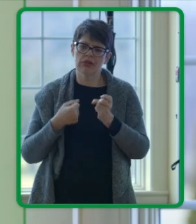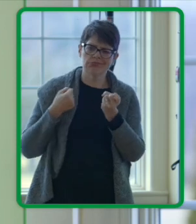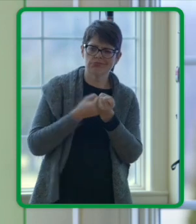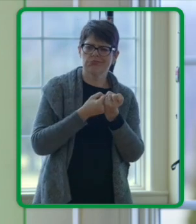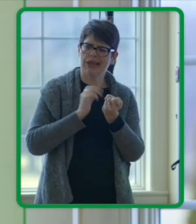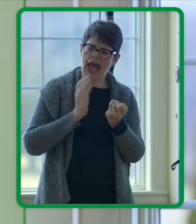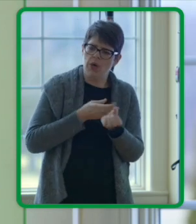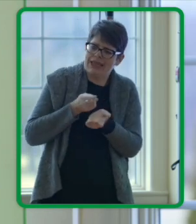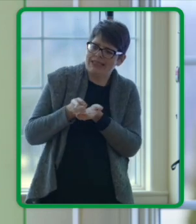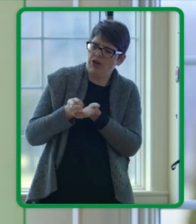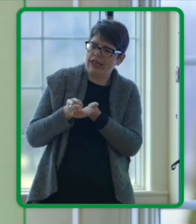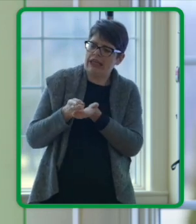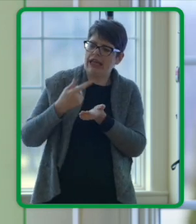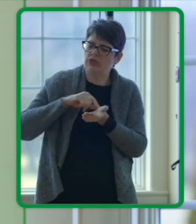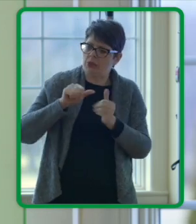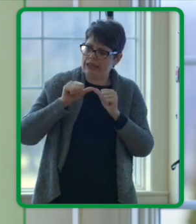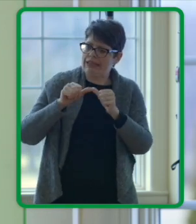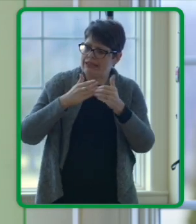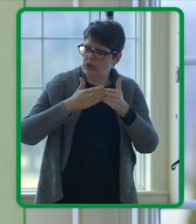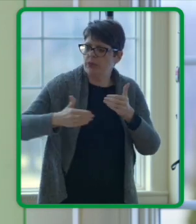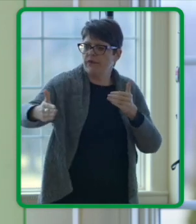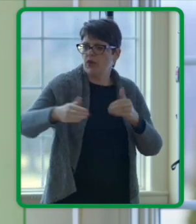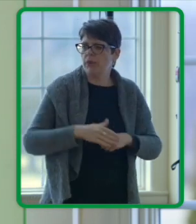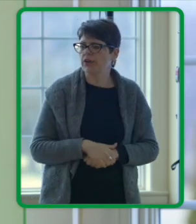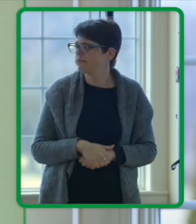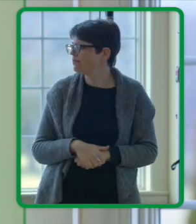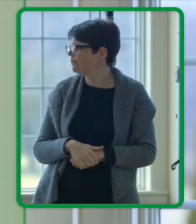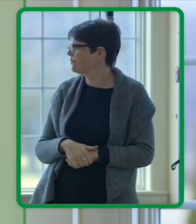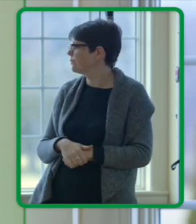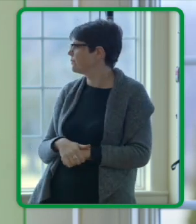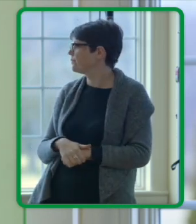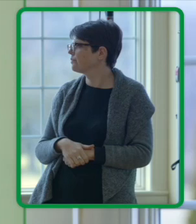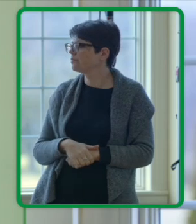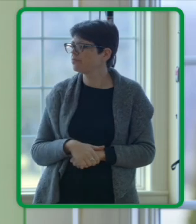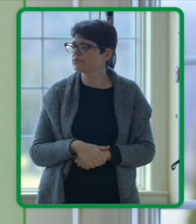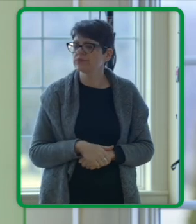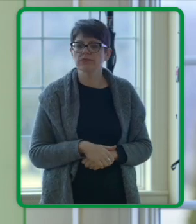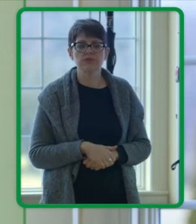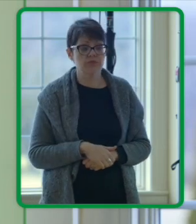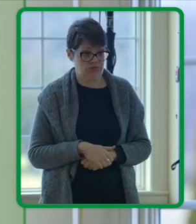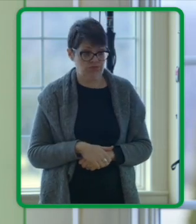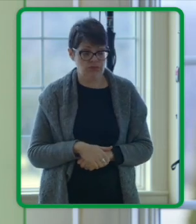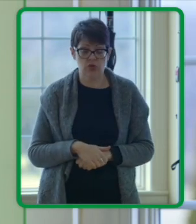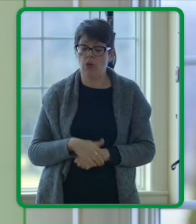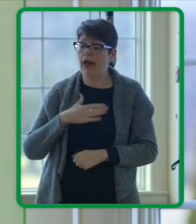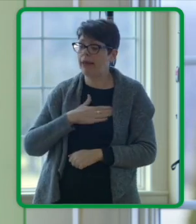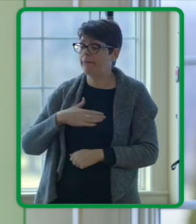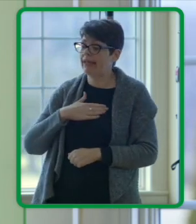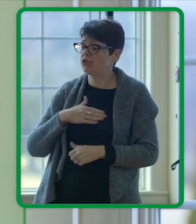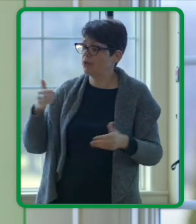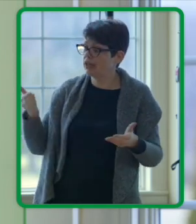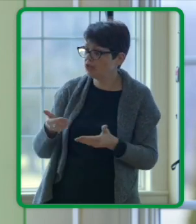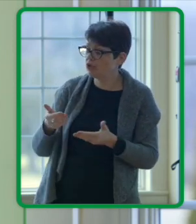we continue to move forward. So I am pleased to introduce the slate put forth